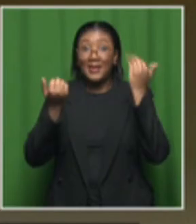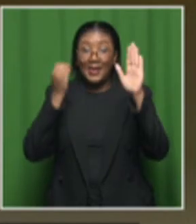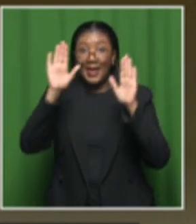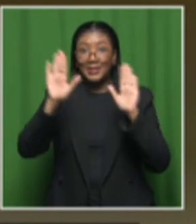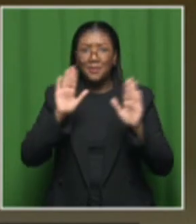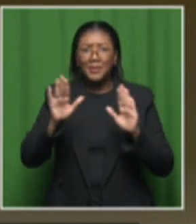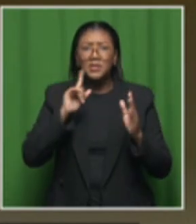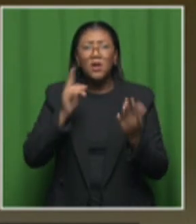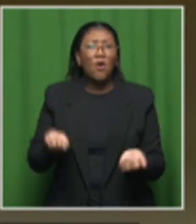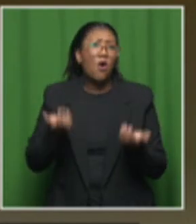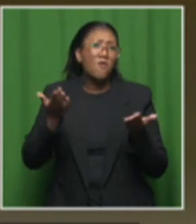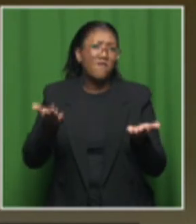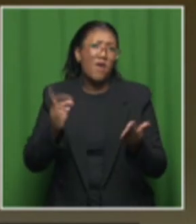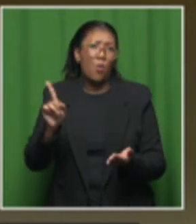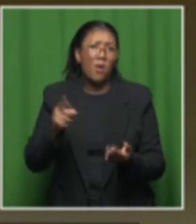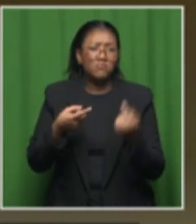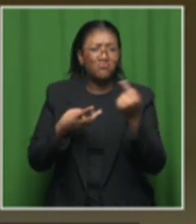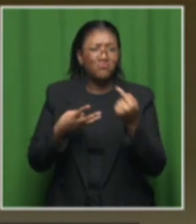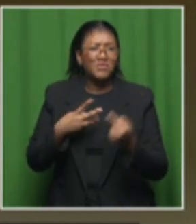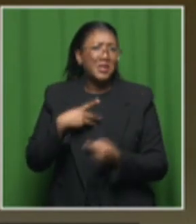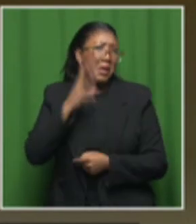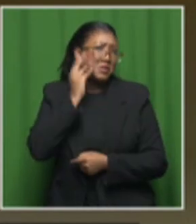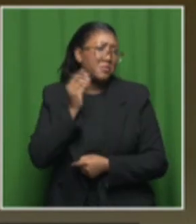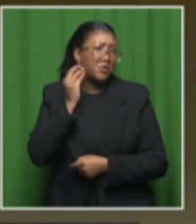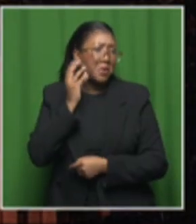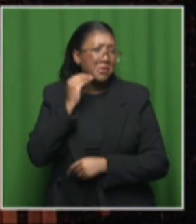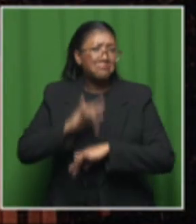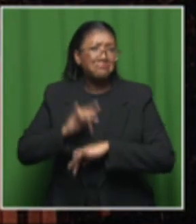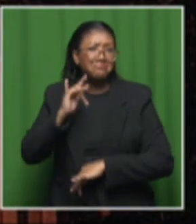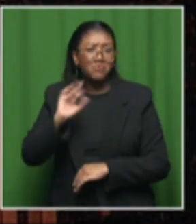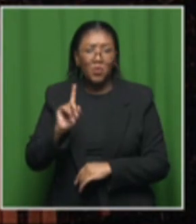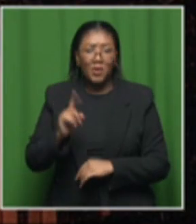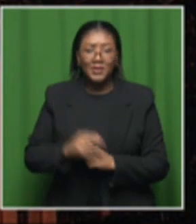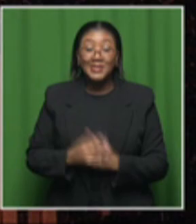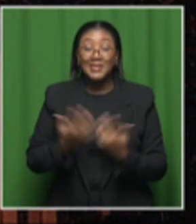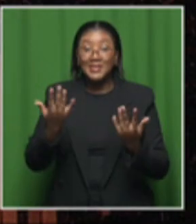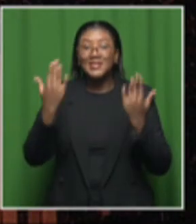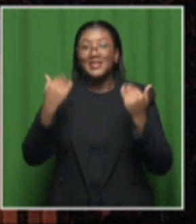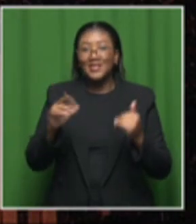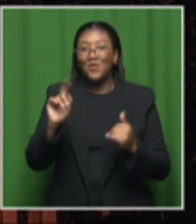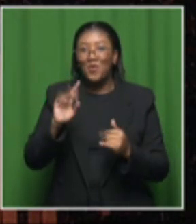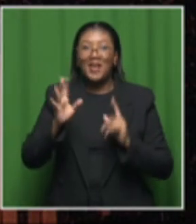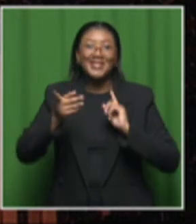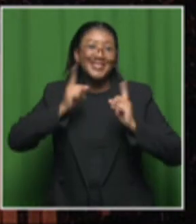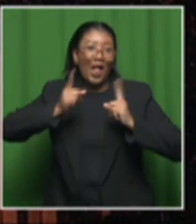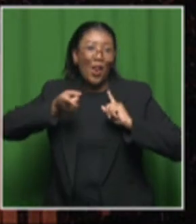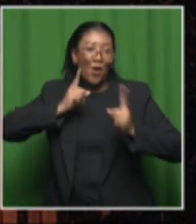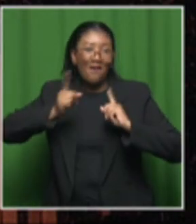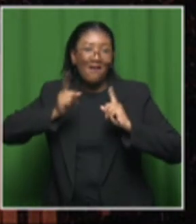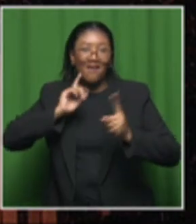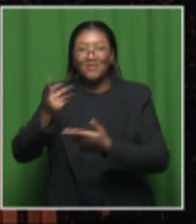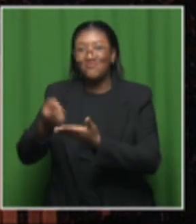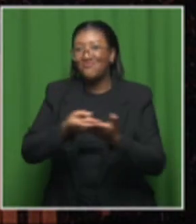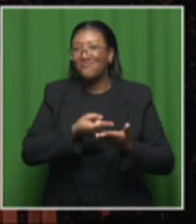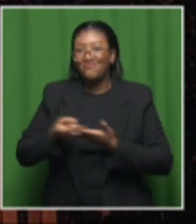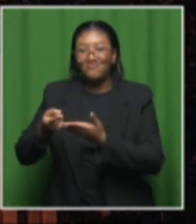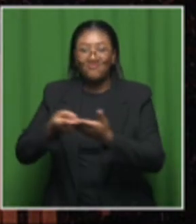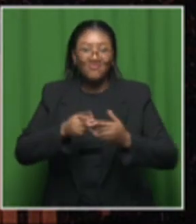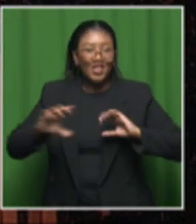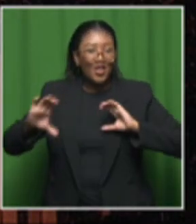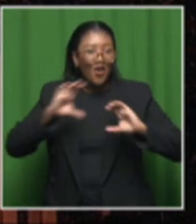can people experience through this as well? So a dialogue, it's going to be, this conversation, like I